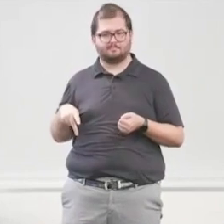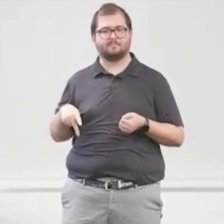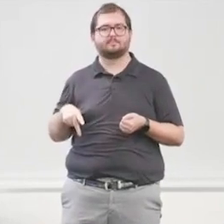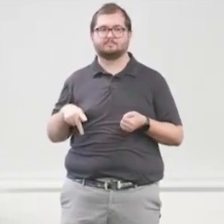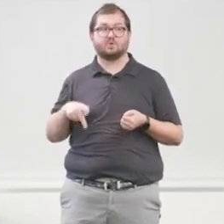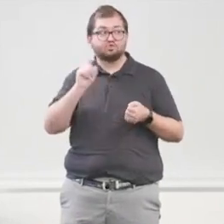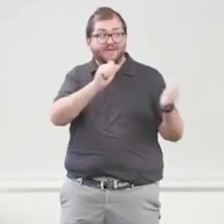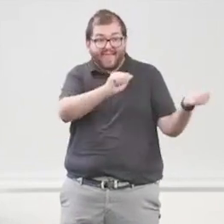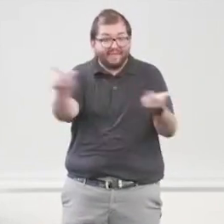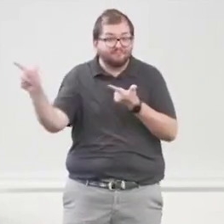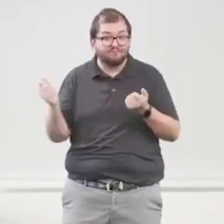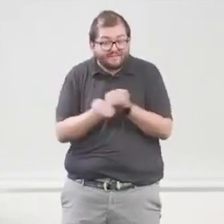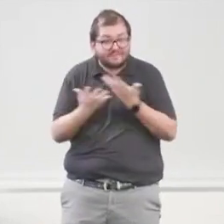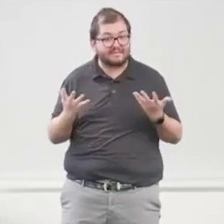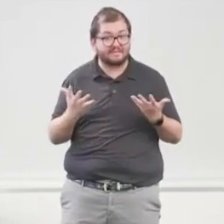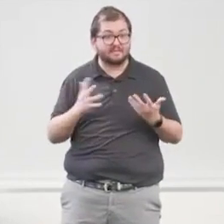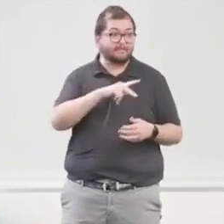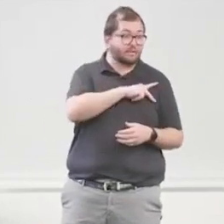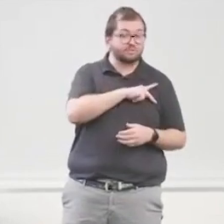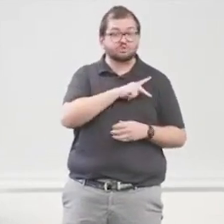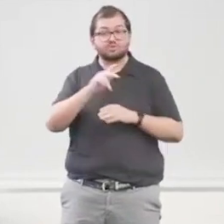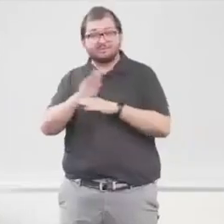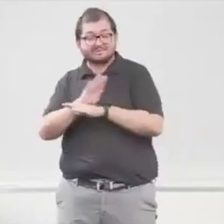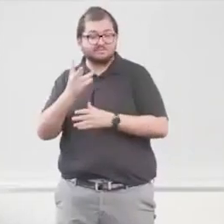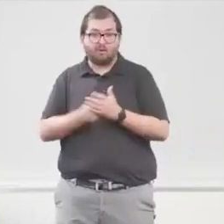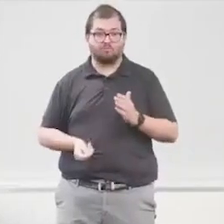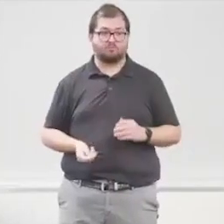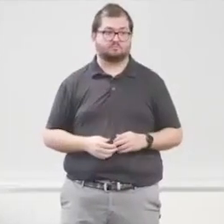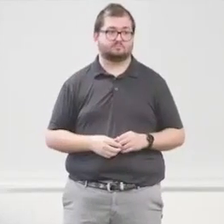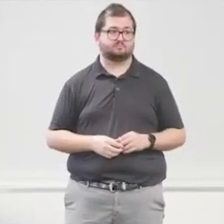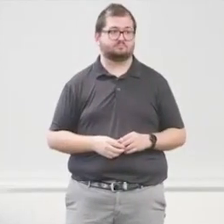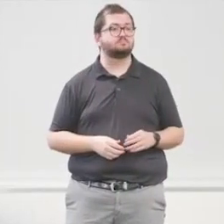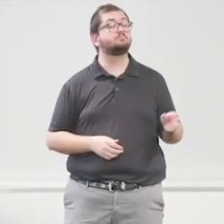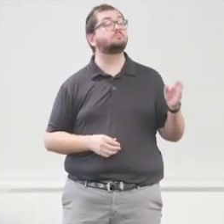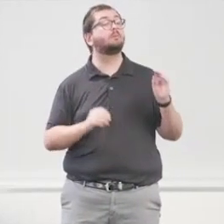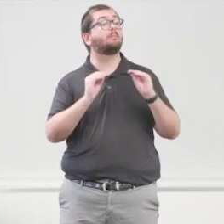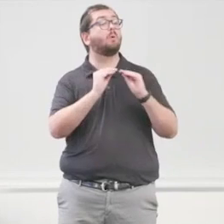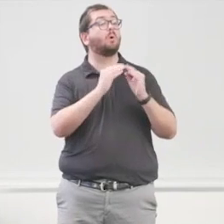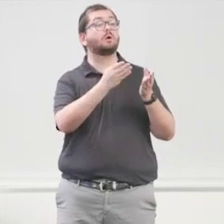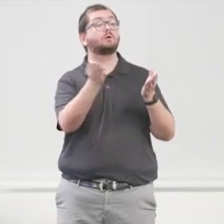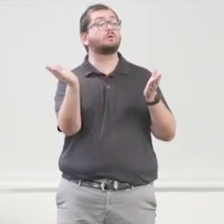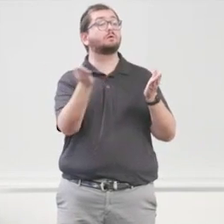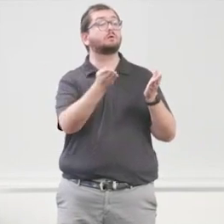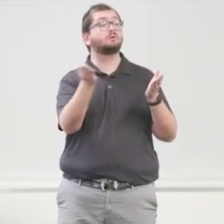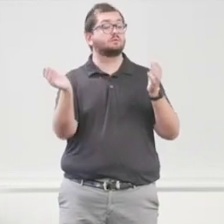stuff. Everything personal too. Well said. Any other questions from the audience? Yeah, go ahead.